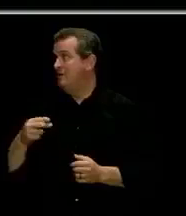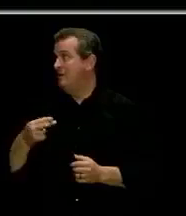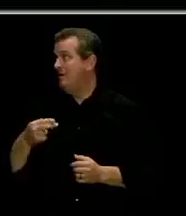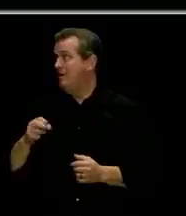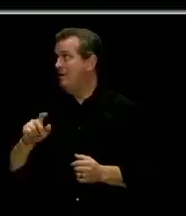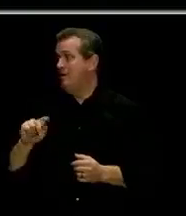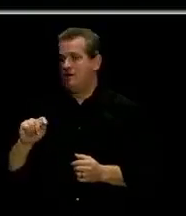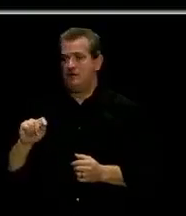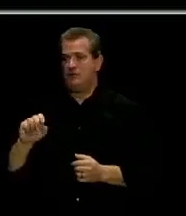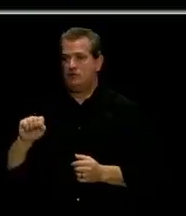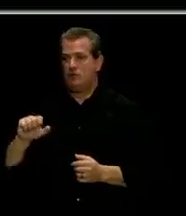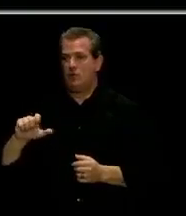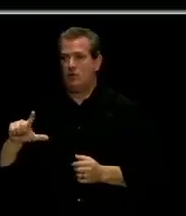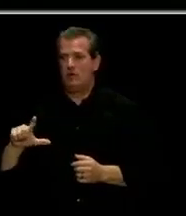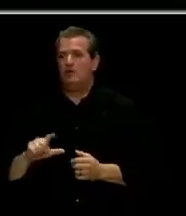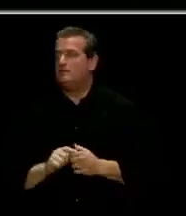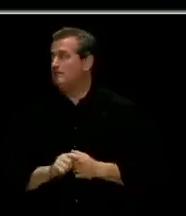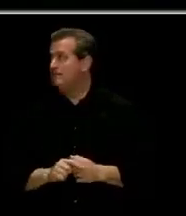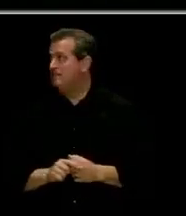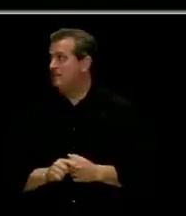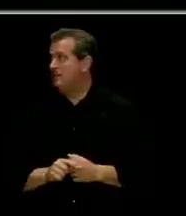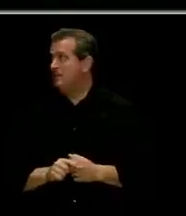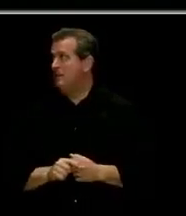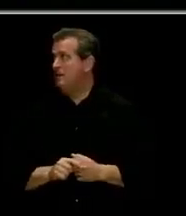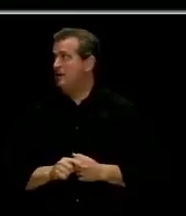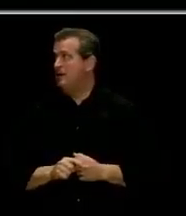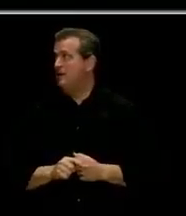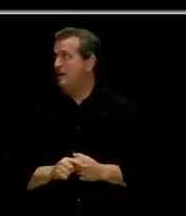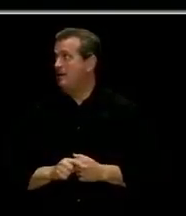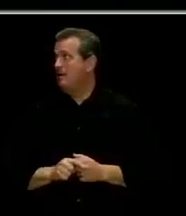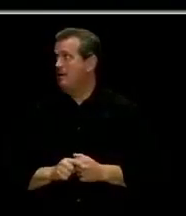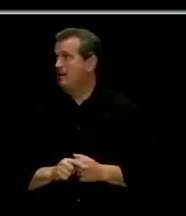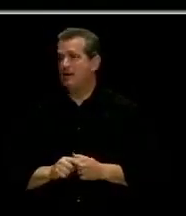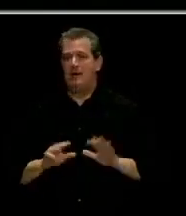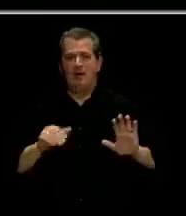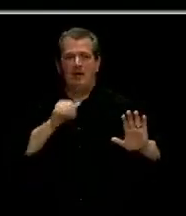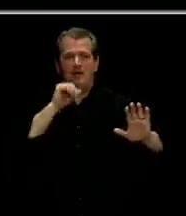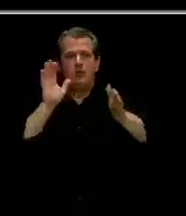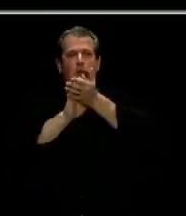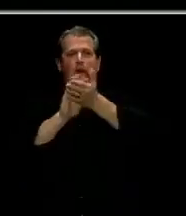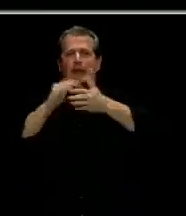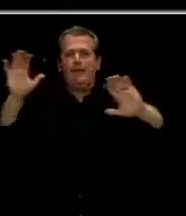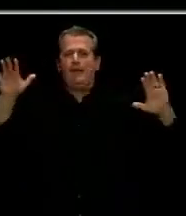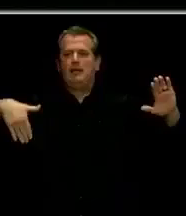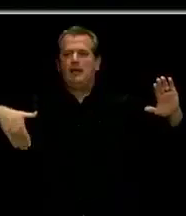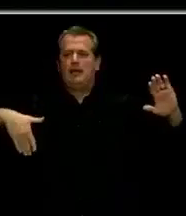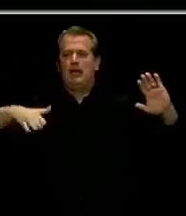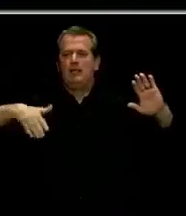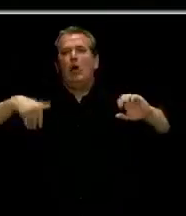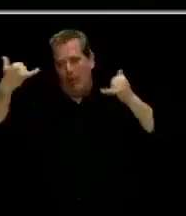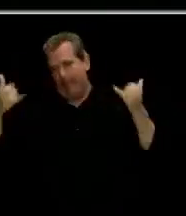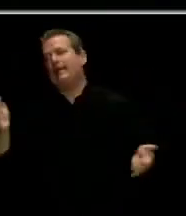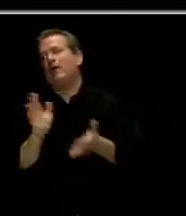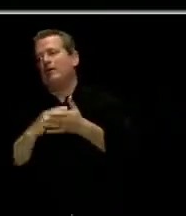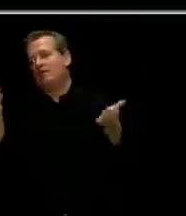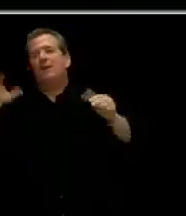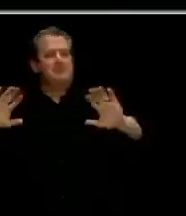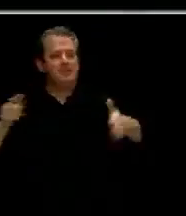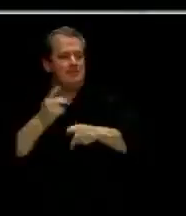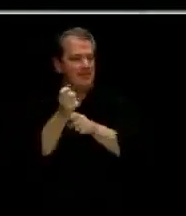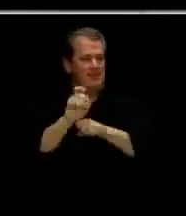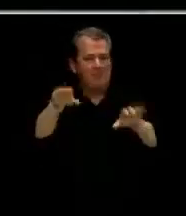Hey. Don't clap yet. I haven't said anything. Don't clap yet. I haven't said anything. All right, now you can clap. No, I'm just kidding.